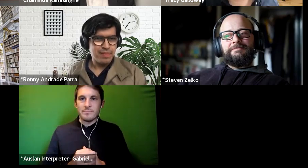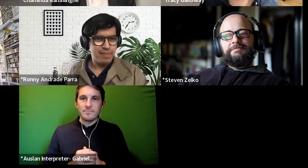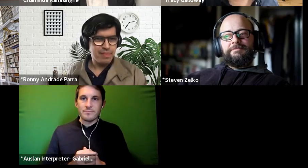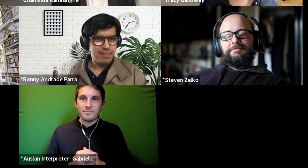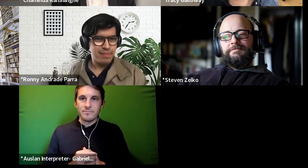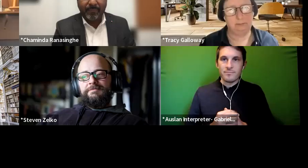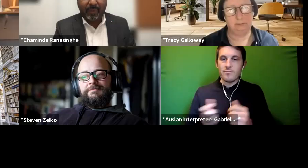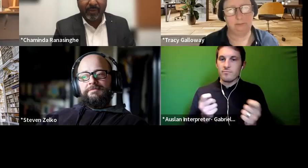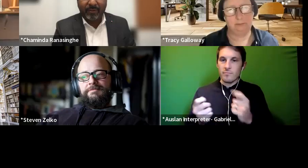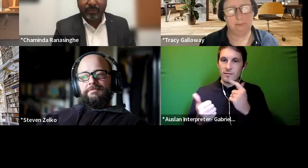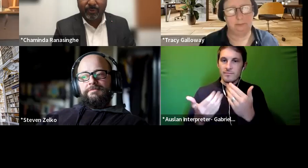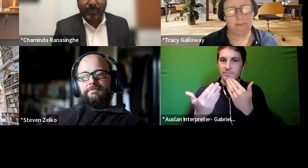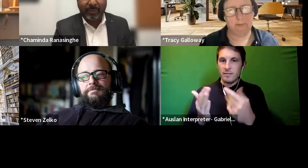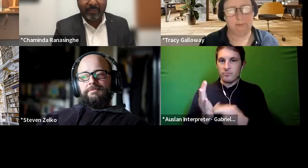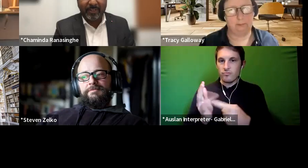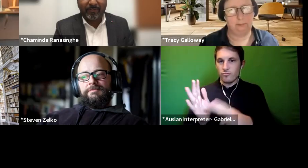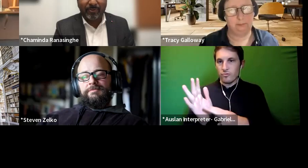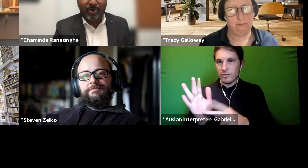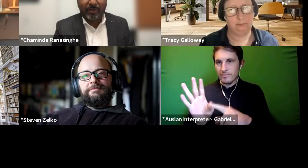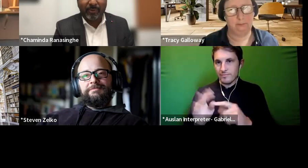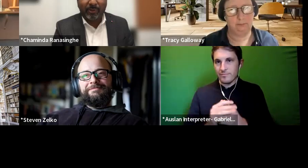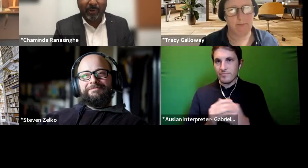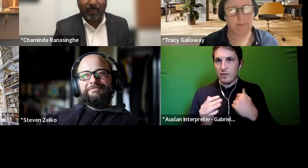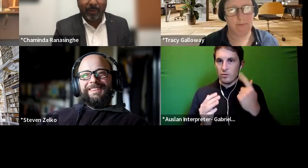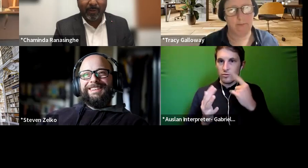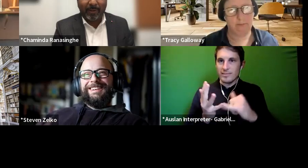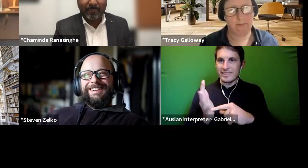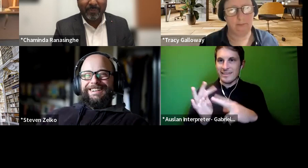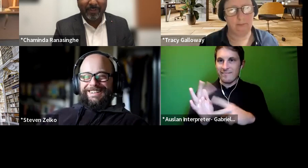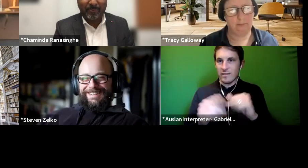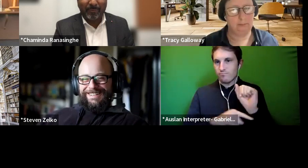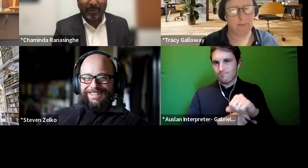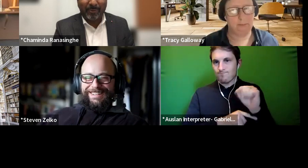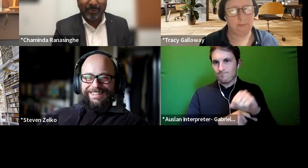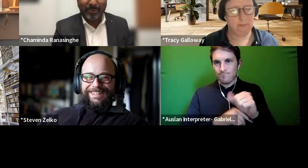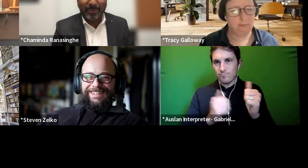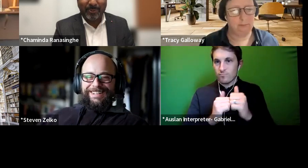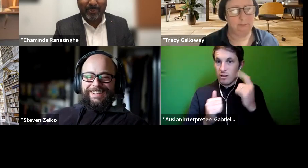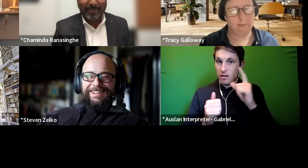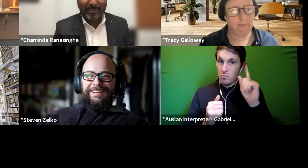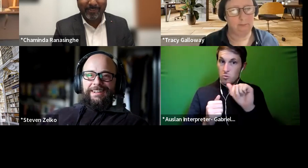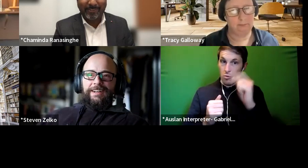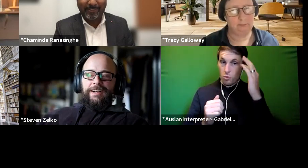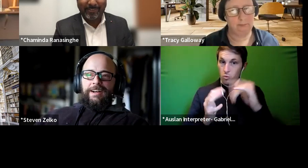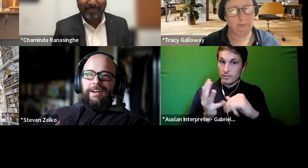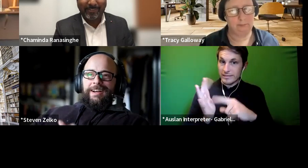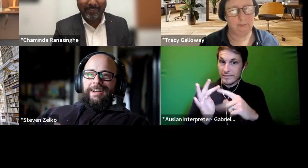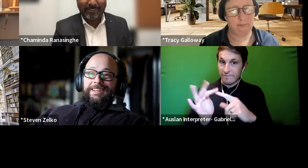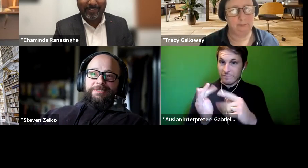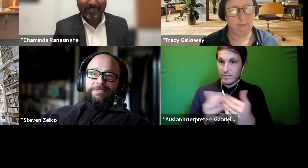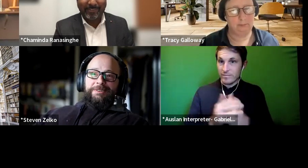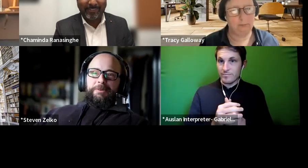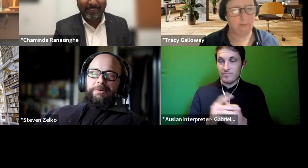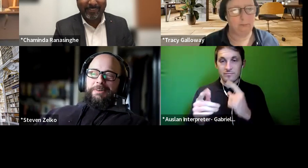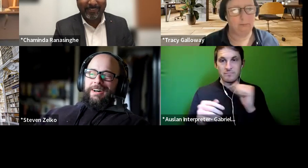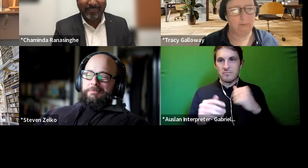Thank you, Ronnie. I saw Steve nod quite a lot there. Steve, what about your thoughts on this? Yeah, I